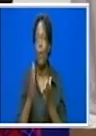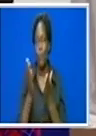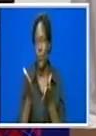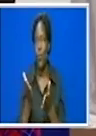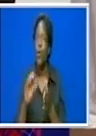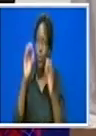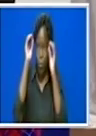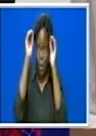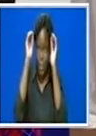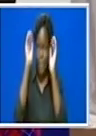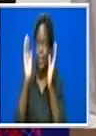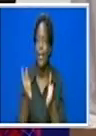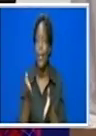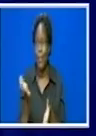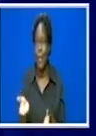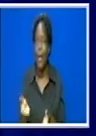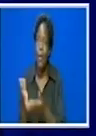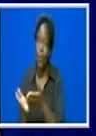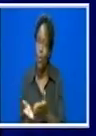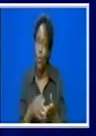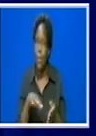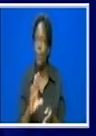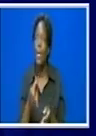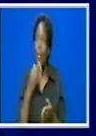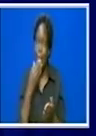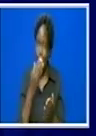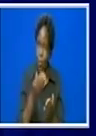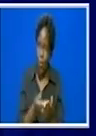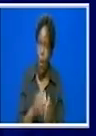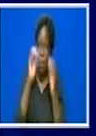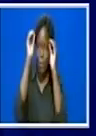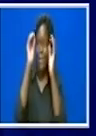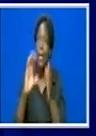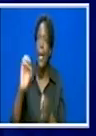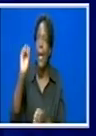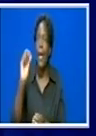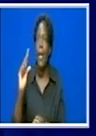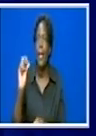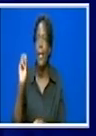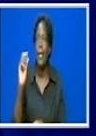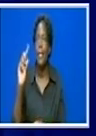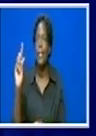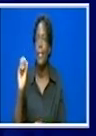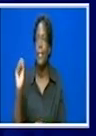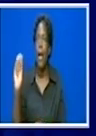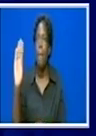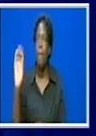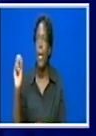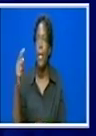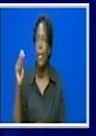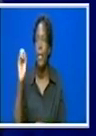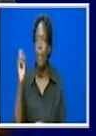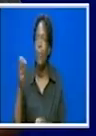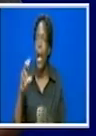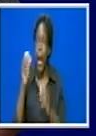Mwalimu, please introduce yourself. Thank you for having me. I am Teacher Elizabeth Kunga. I teach science